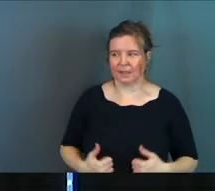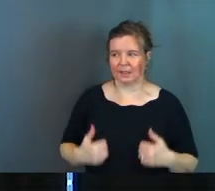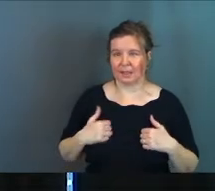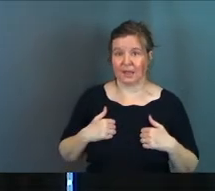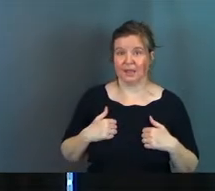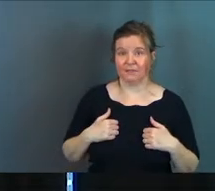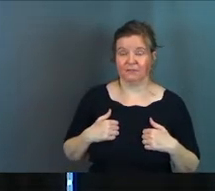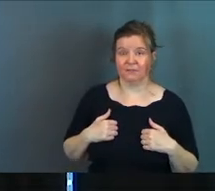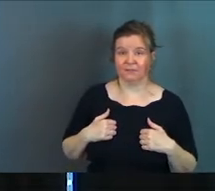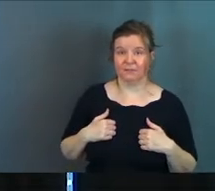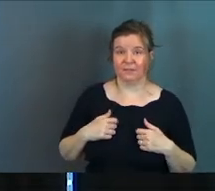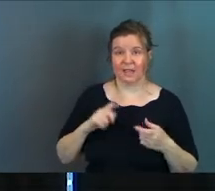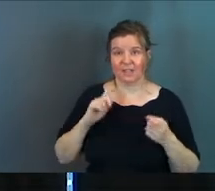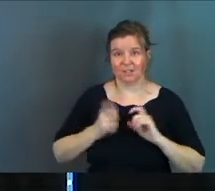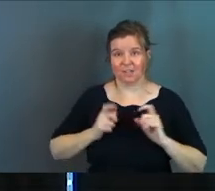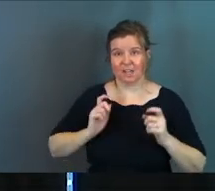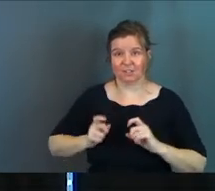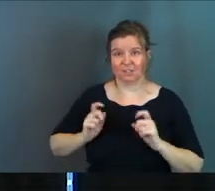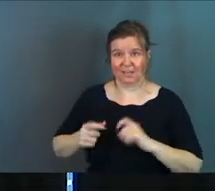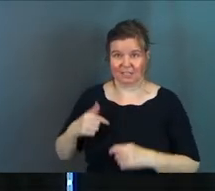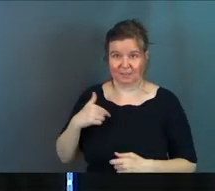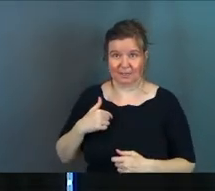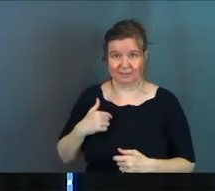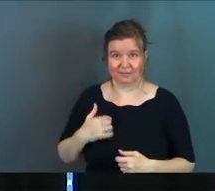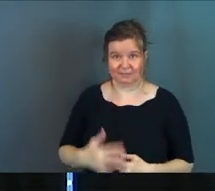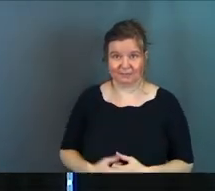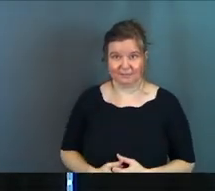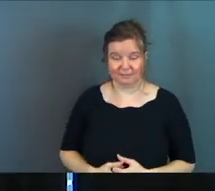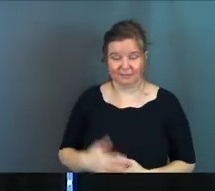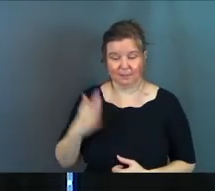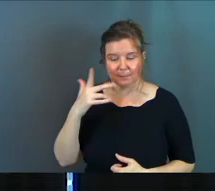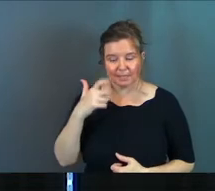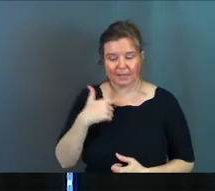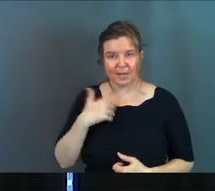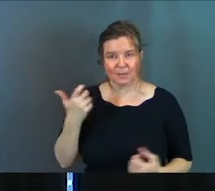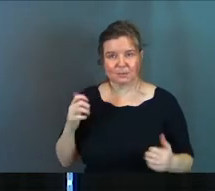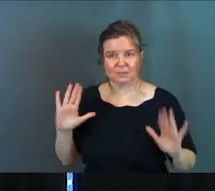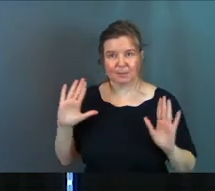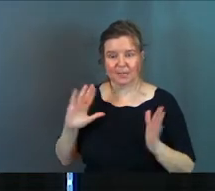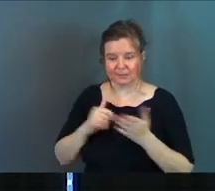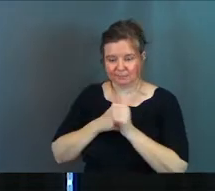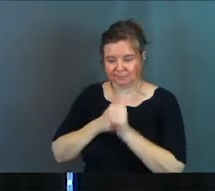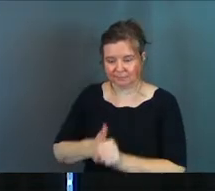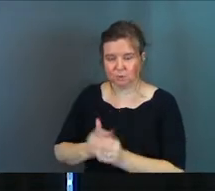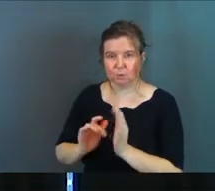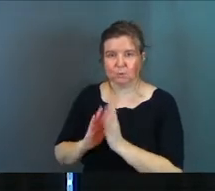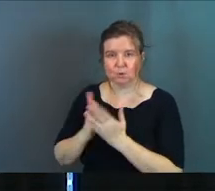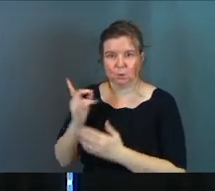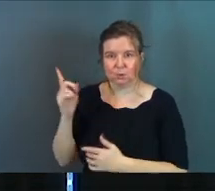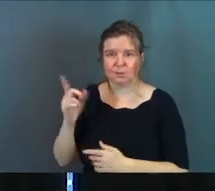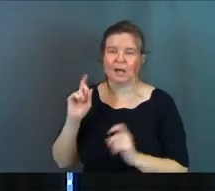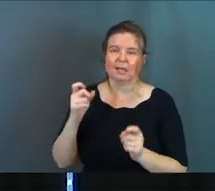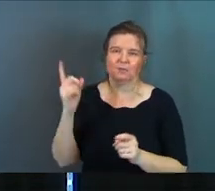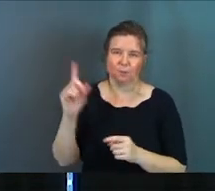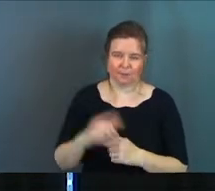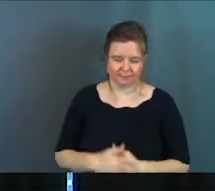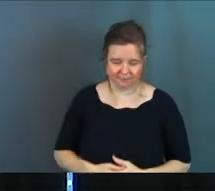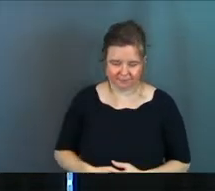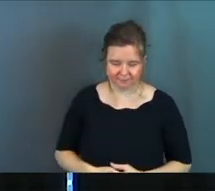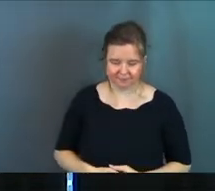life strategically and changing me because I was submitted to his word. I'll give you